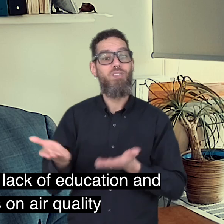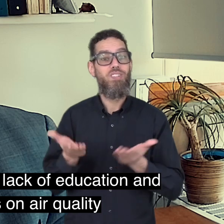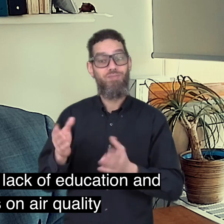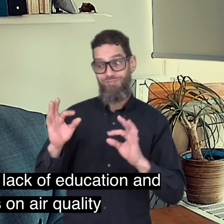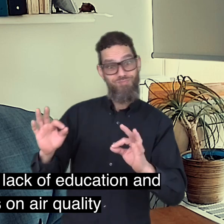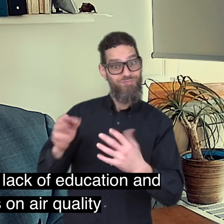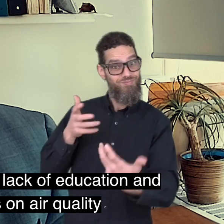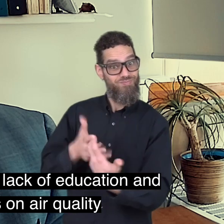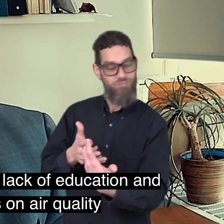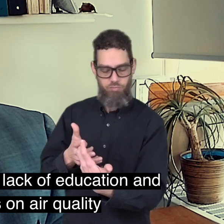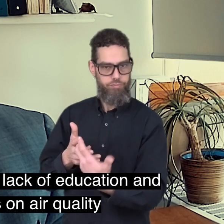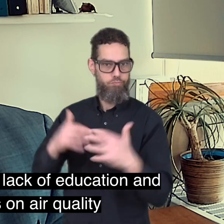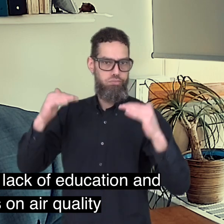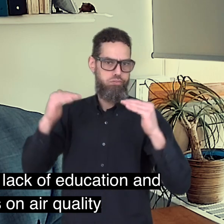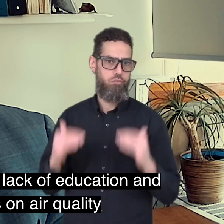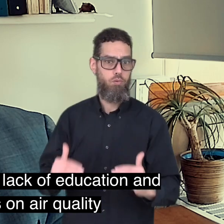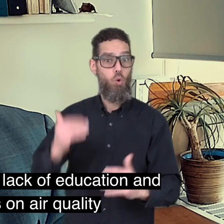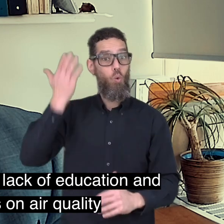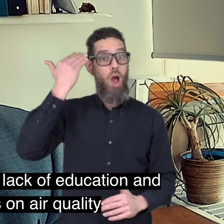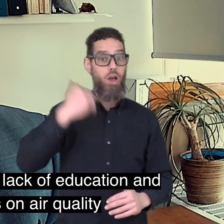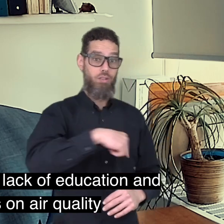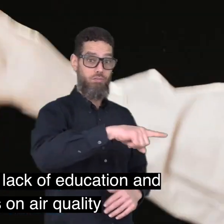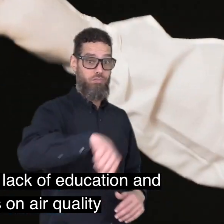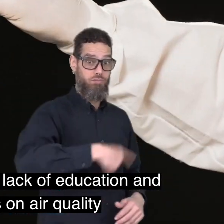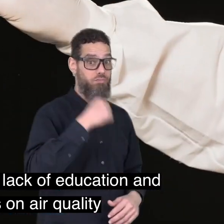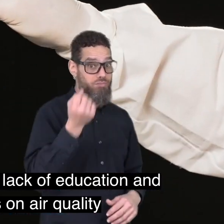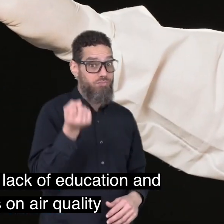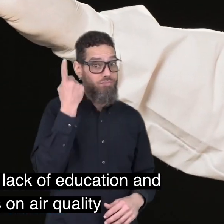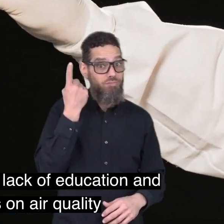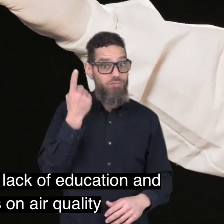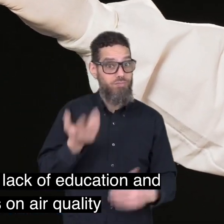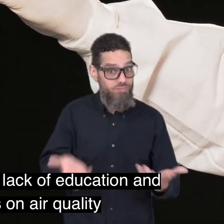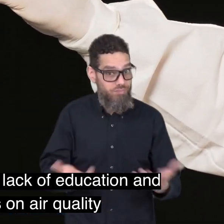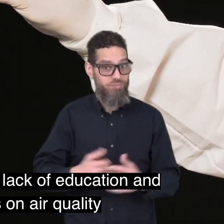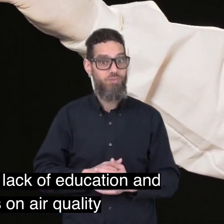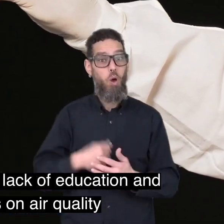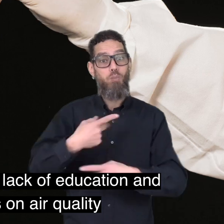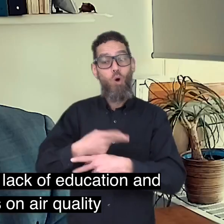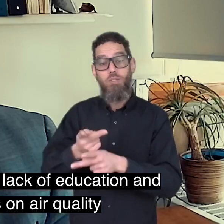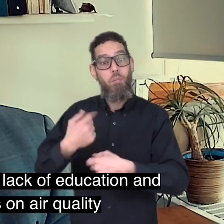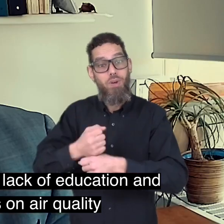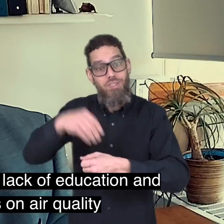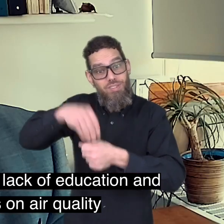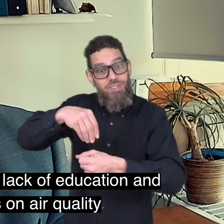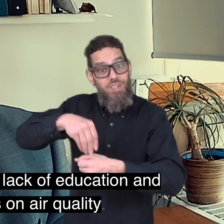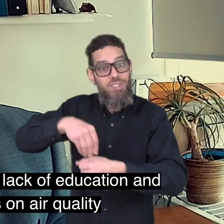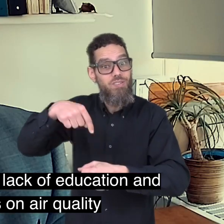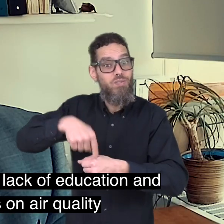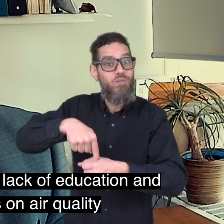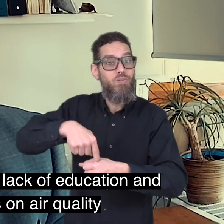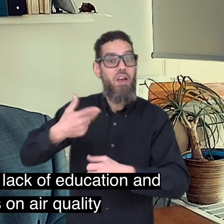and support due to a lack of education and awareness about the impact of product choices on air quality. This